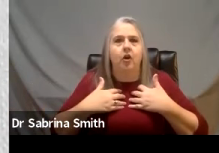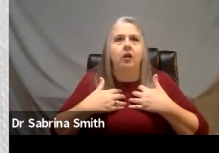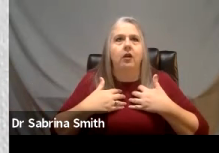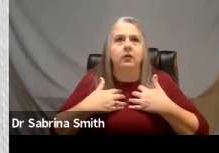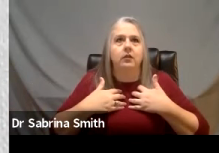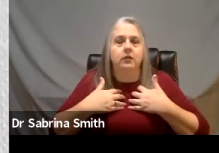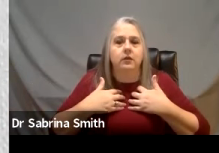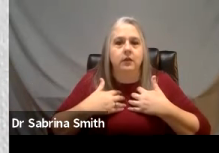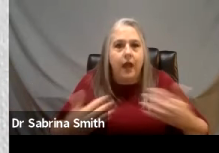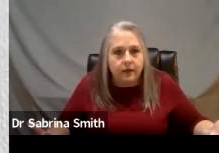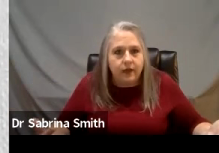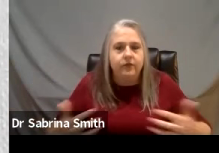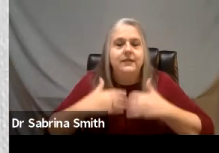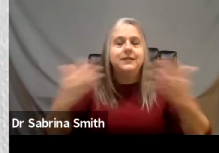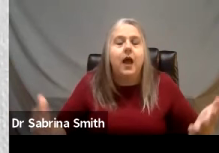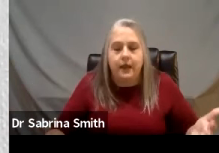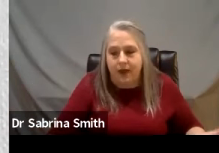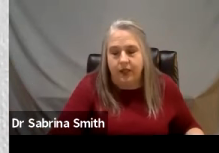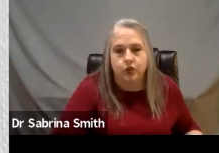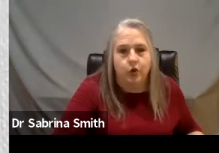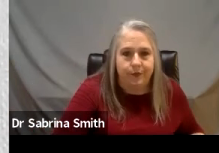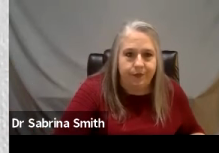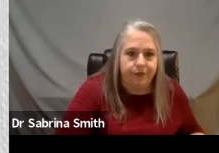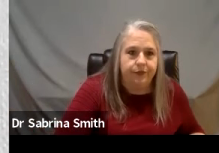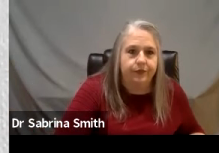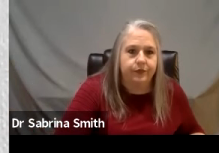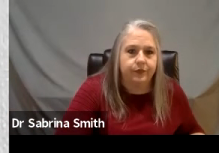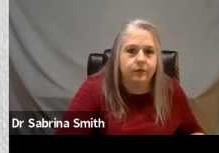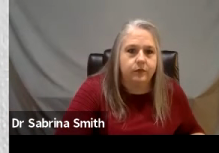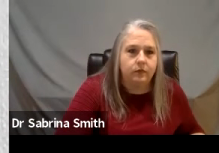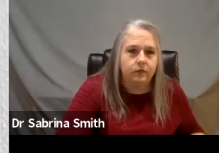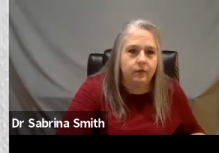that are that's not in my control.